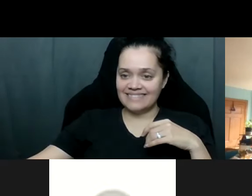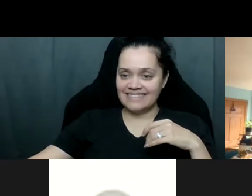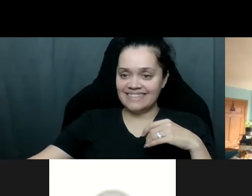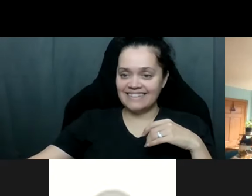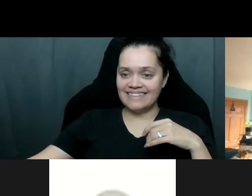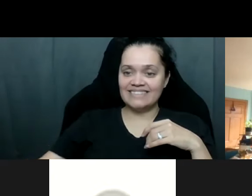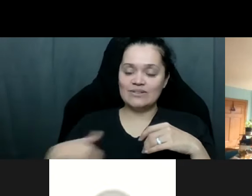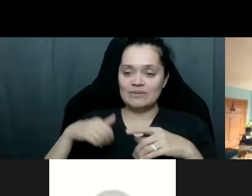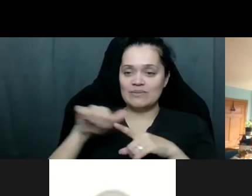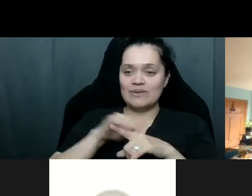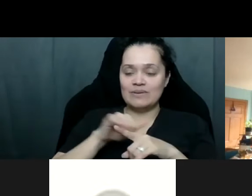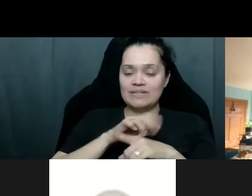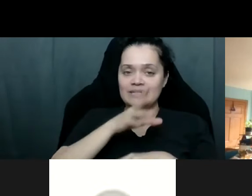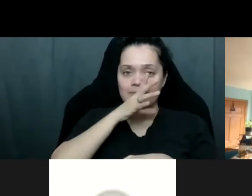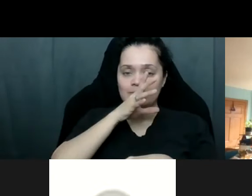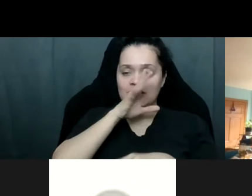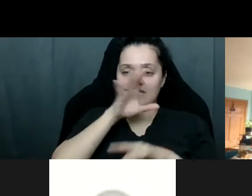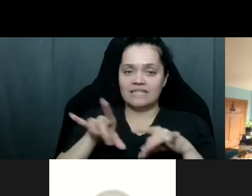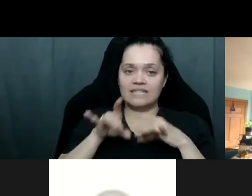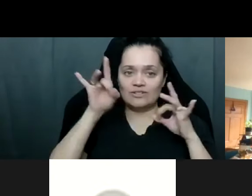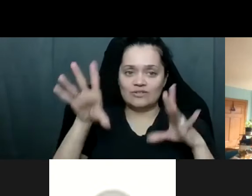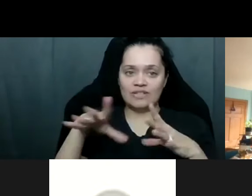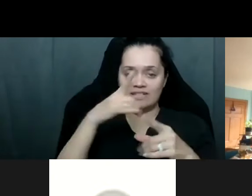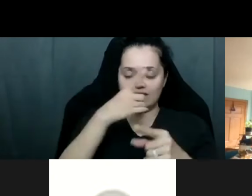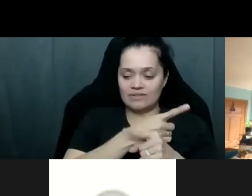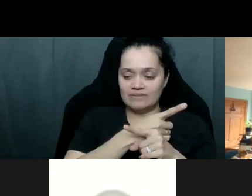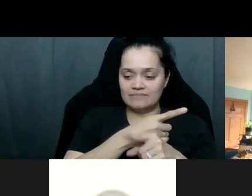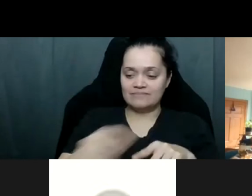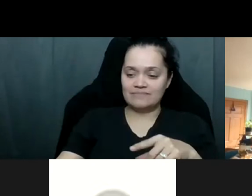speaking Australian.